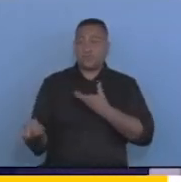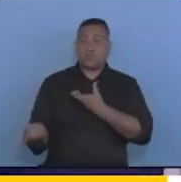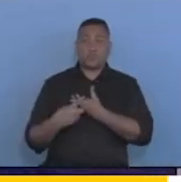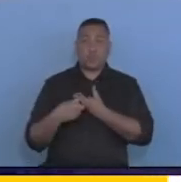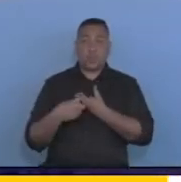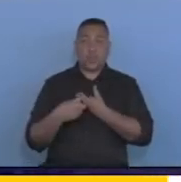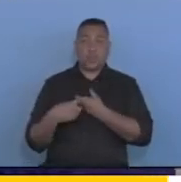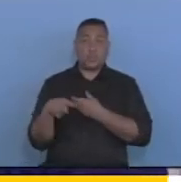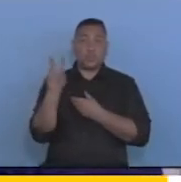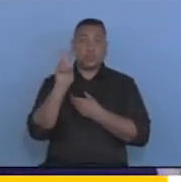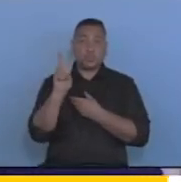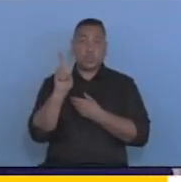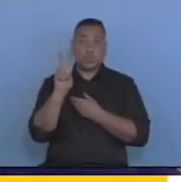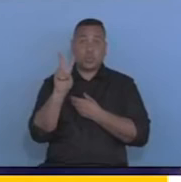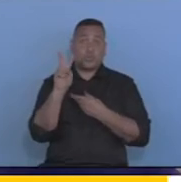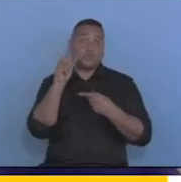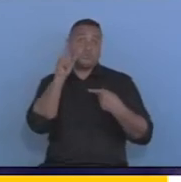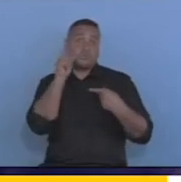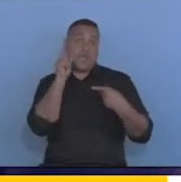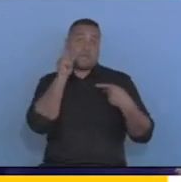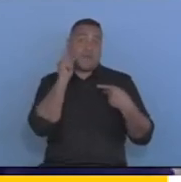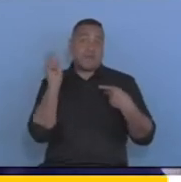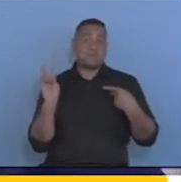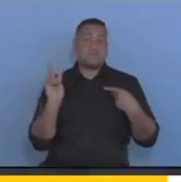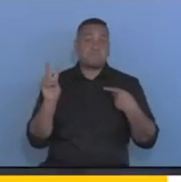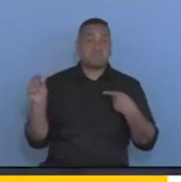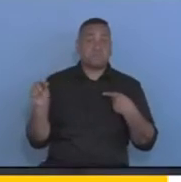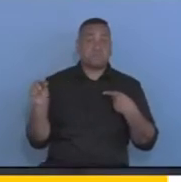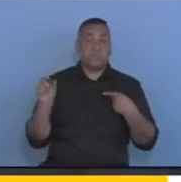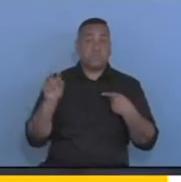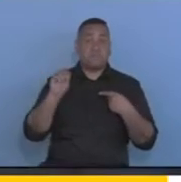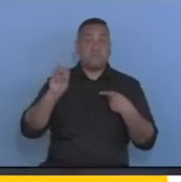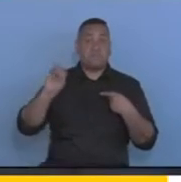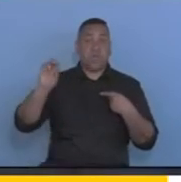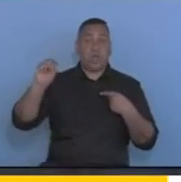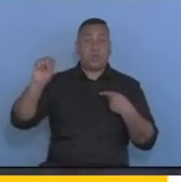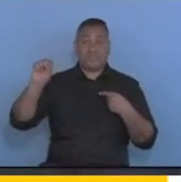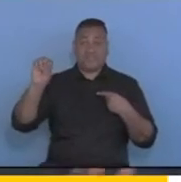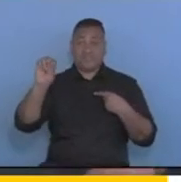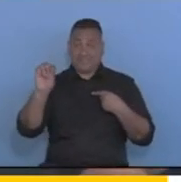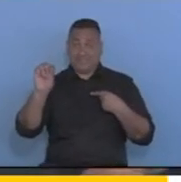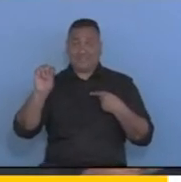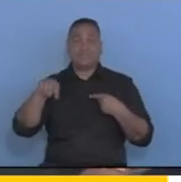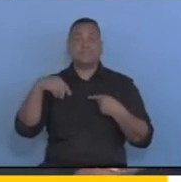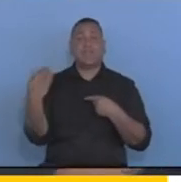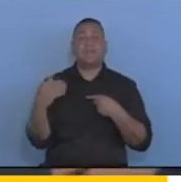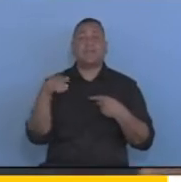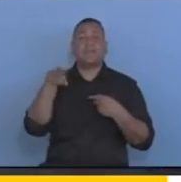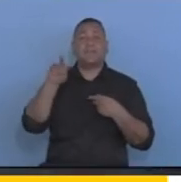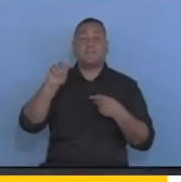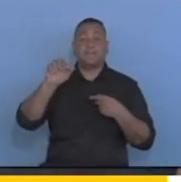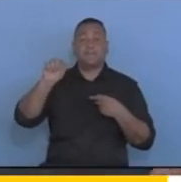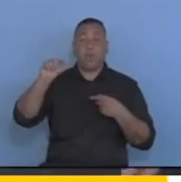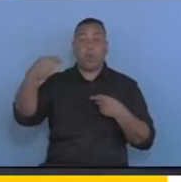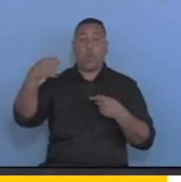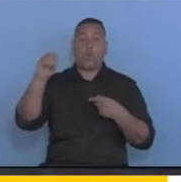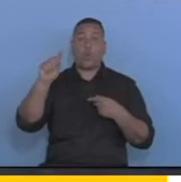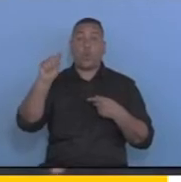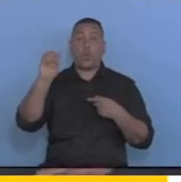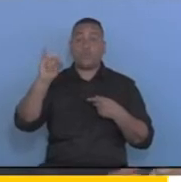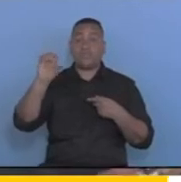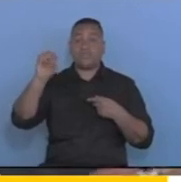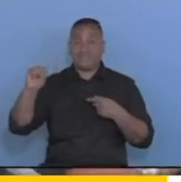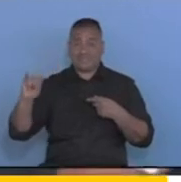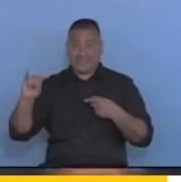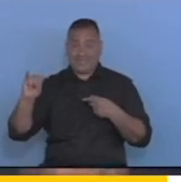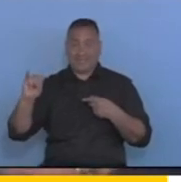and immediately closest to my side is Moses Kleinsmith and Mofotsi Mokateri, who has joined us here. They're both here at the Belhar campus. Gents, thank you